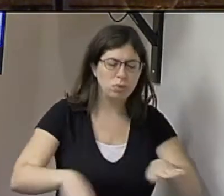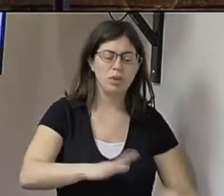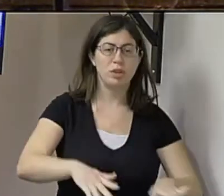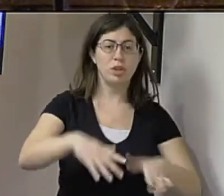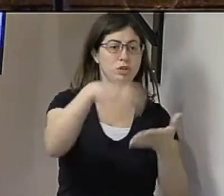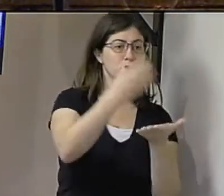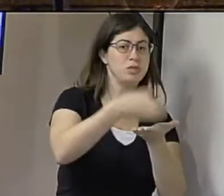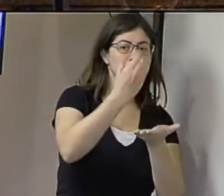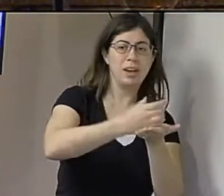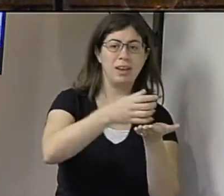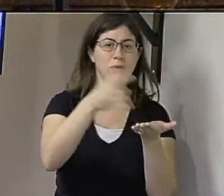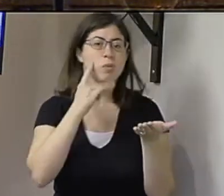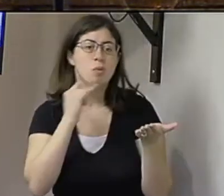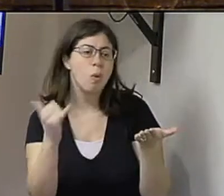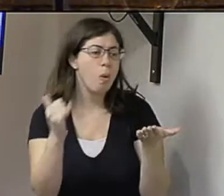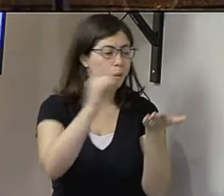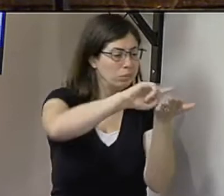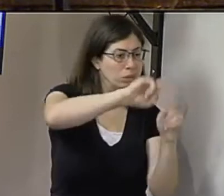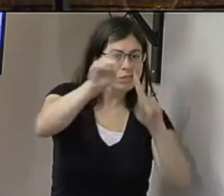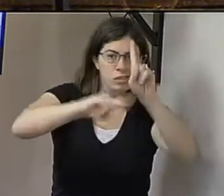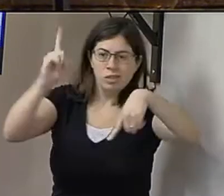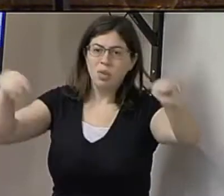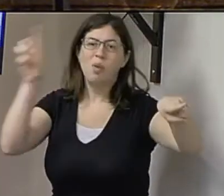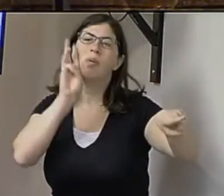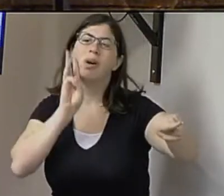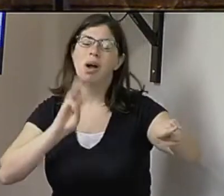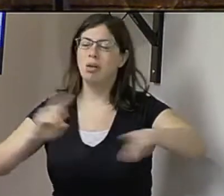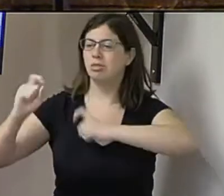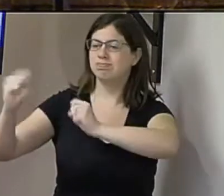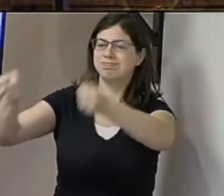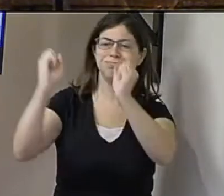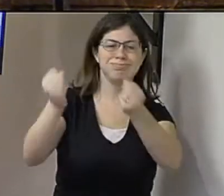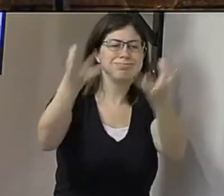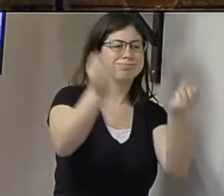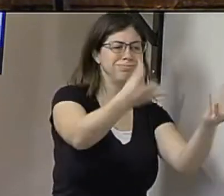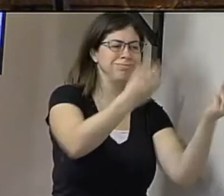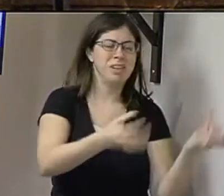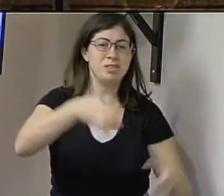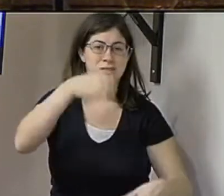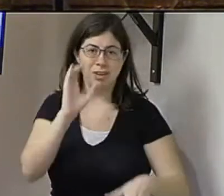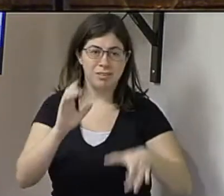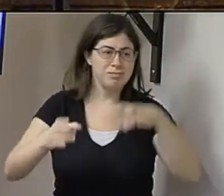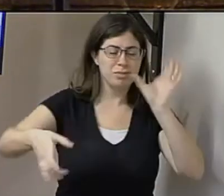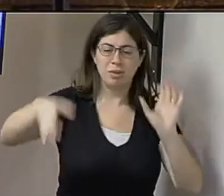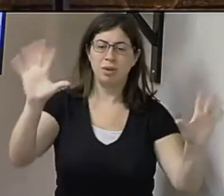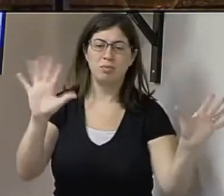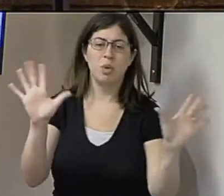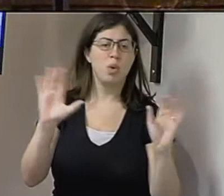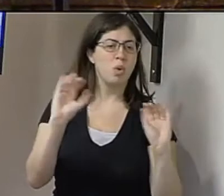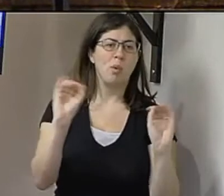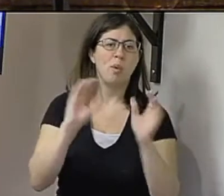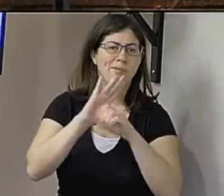golden vessels, vessels of different kinds, and the royal wine was lavished according to the bounty of the king. And drinking was according to this edict, there is no